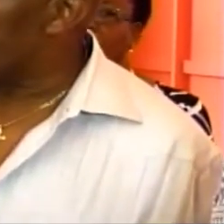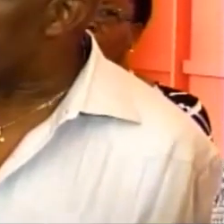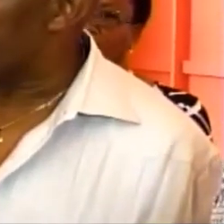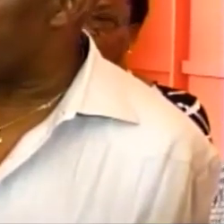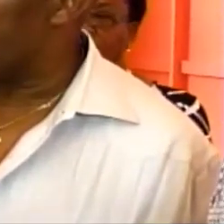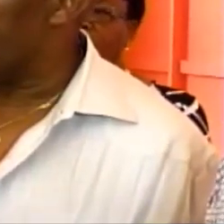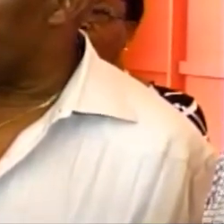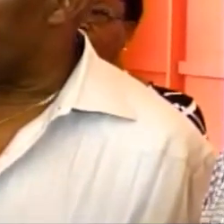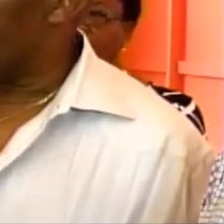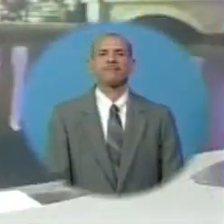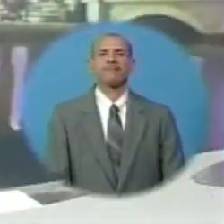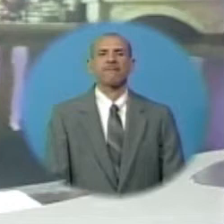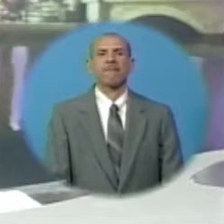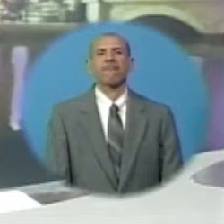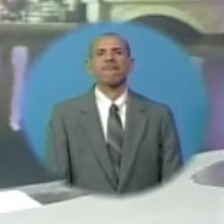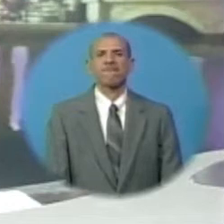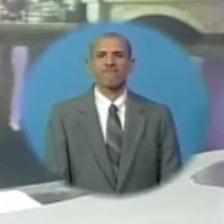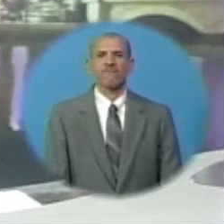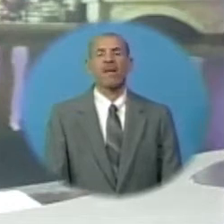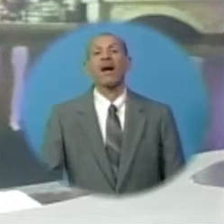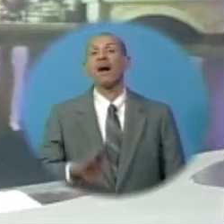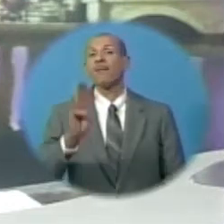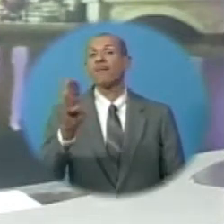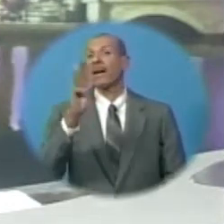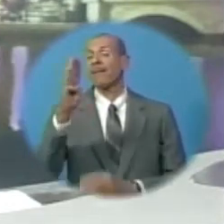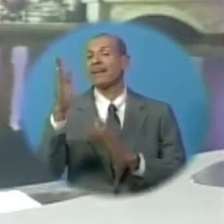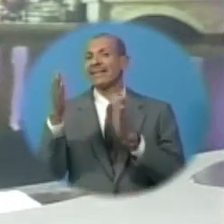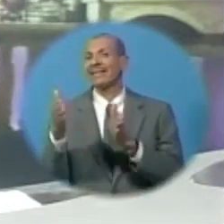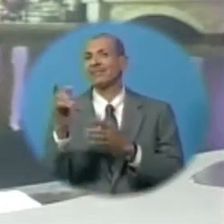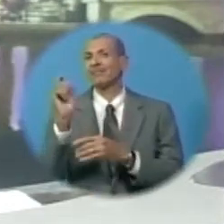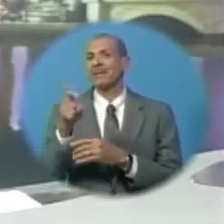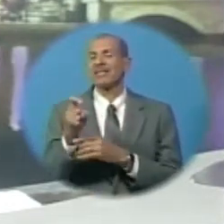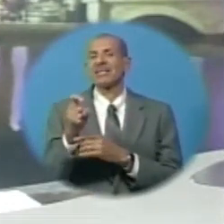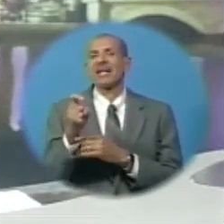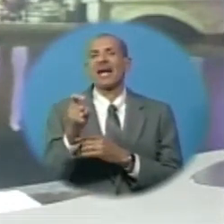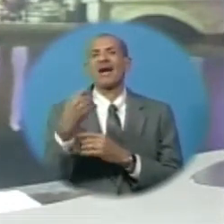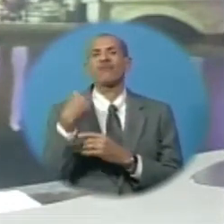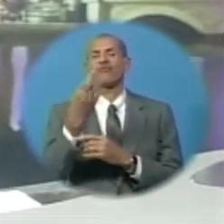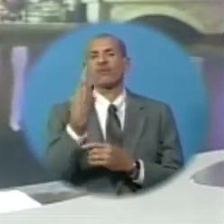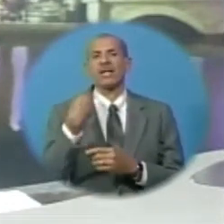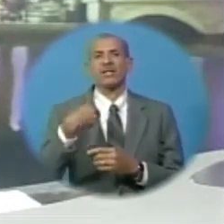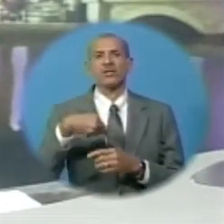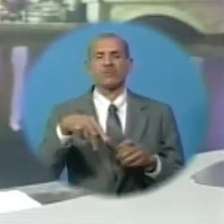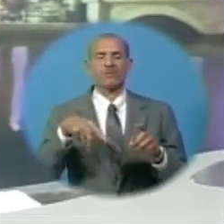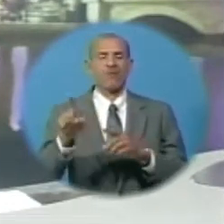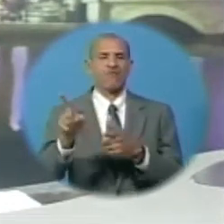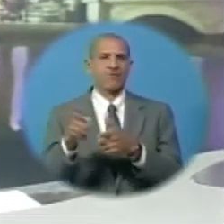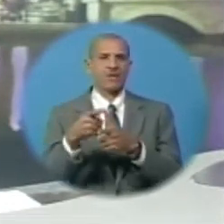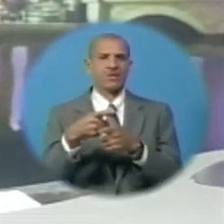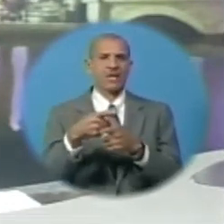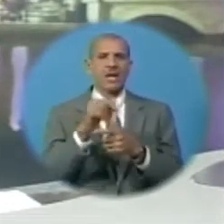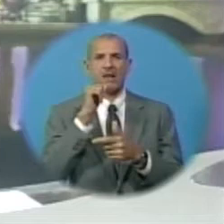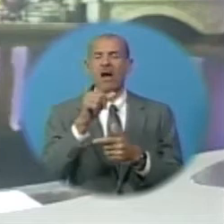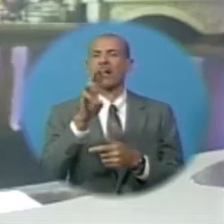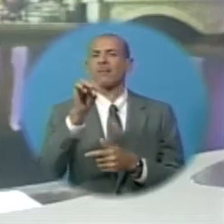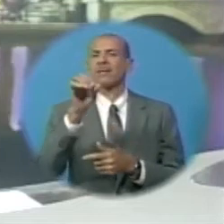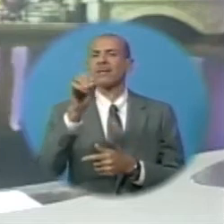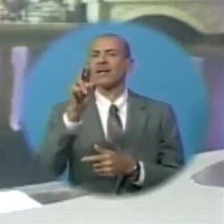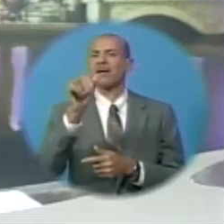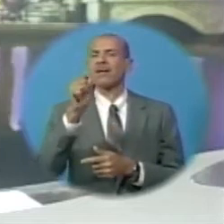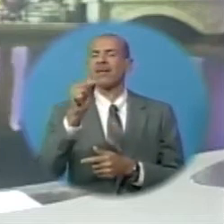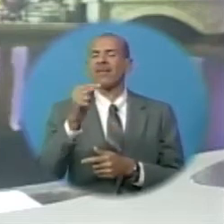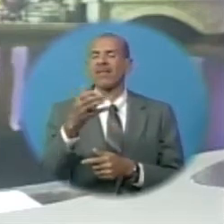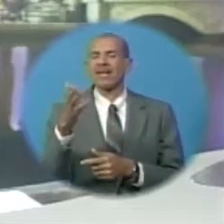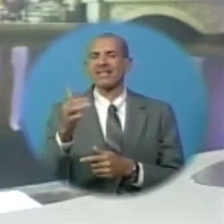8 years. Barbadians need to put religion before material things. That's the advice from Commerce Minister